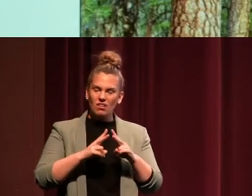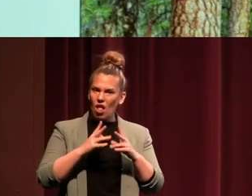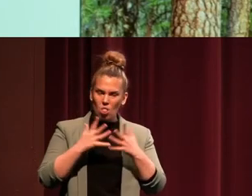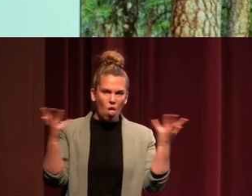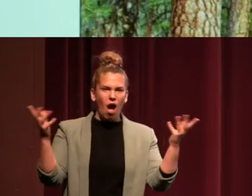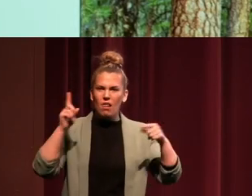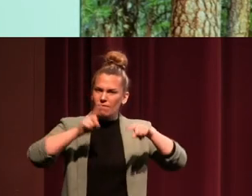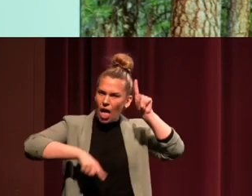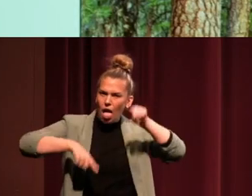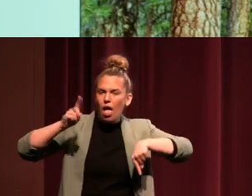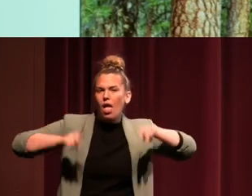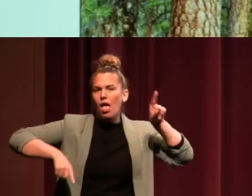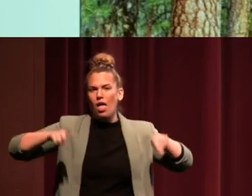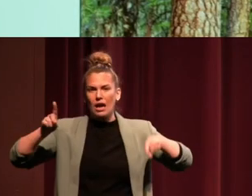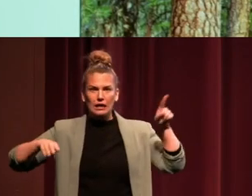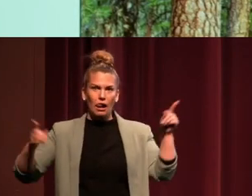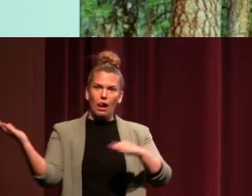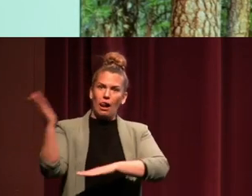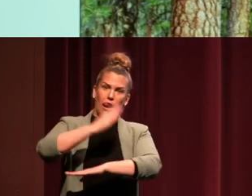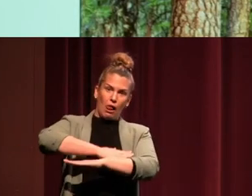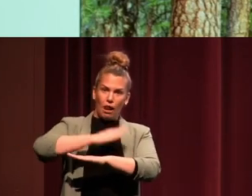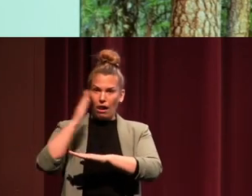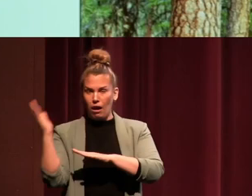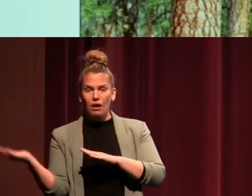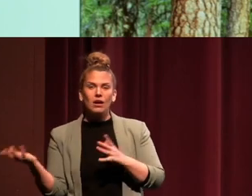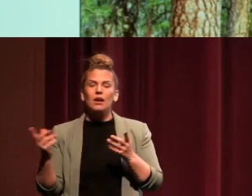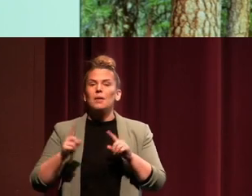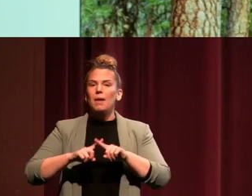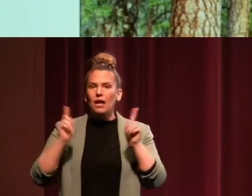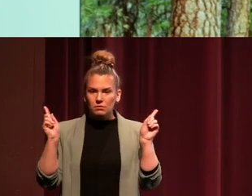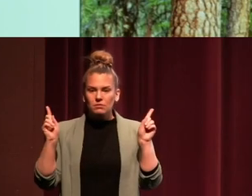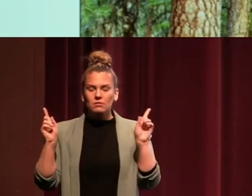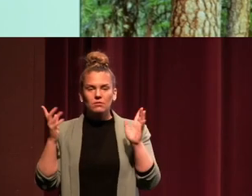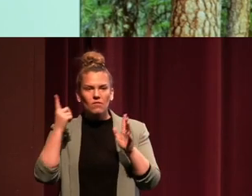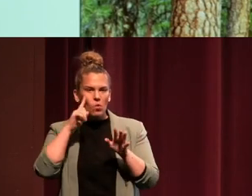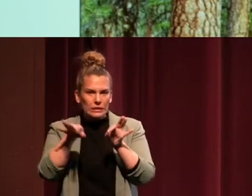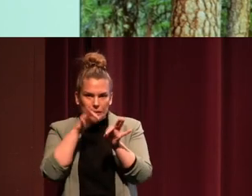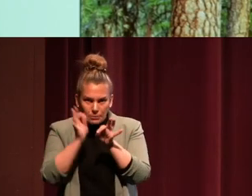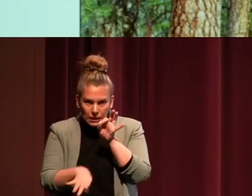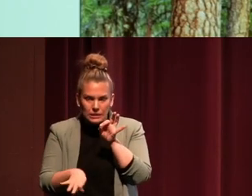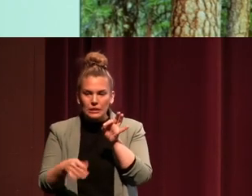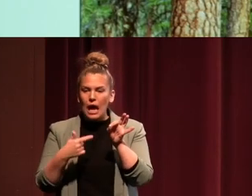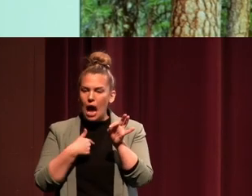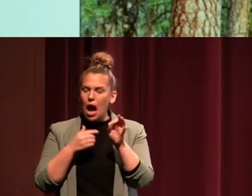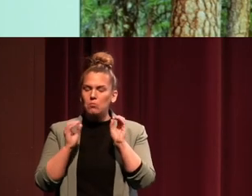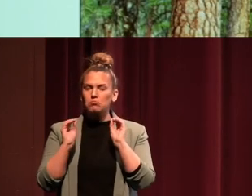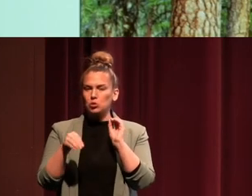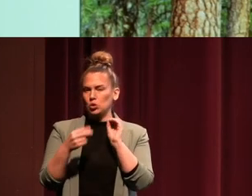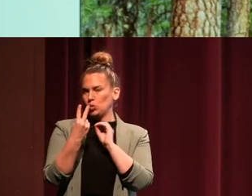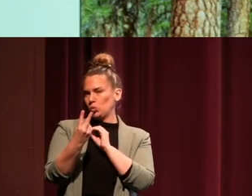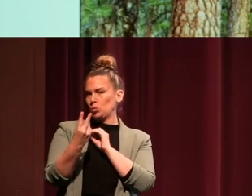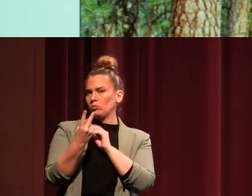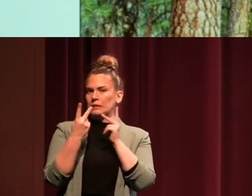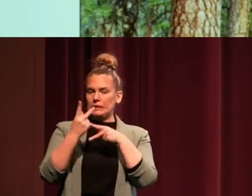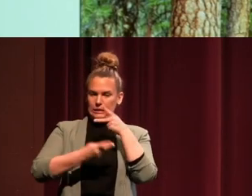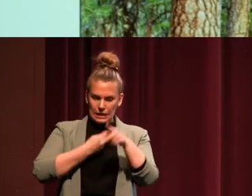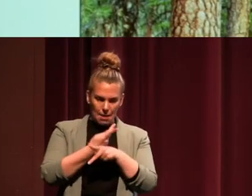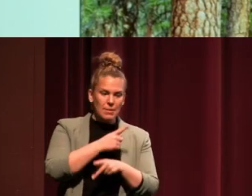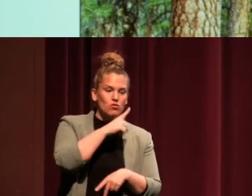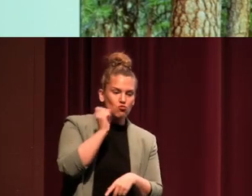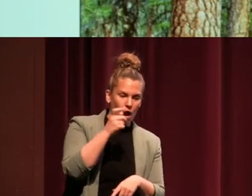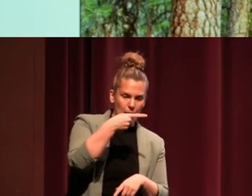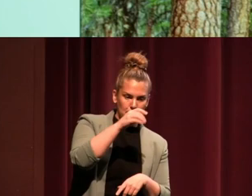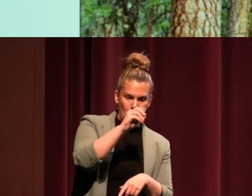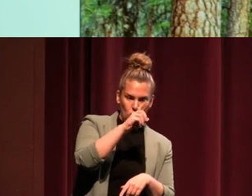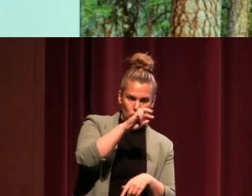of anything and everything in between. But for some simplicity's sake, I divided this data set into two different forest types: dry ponderosa